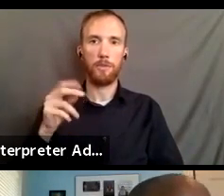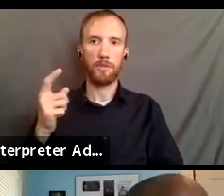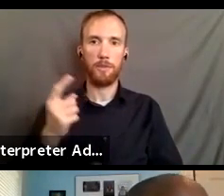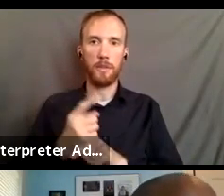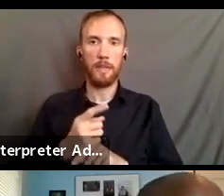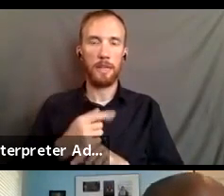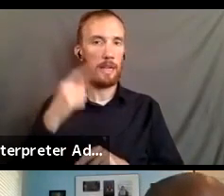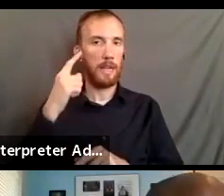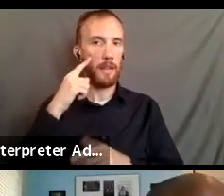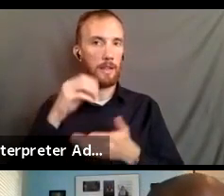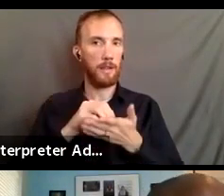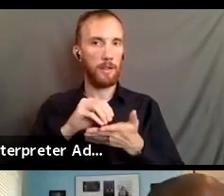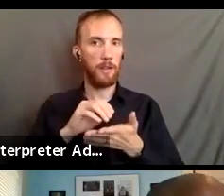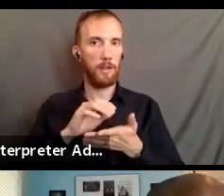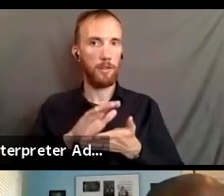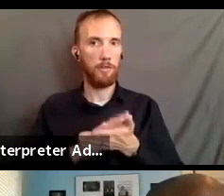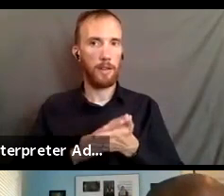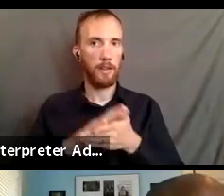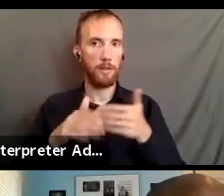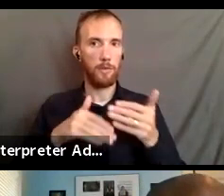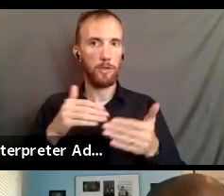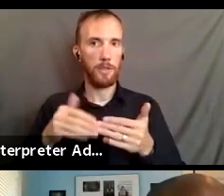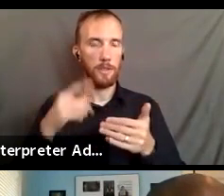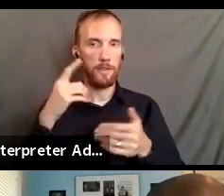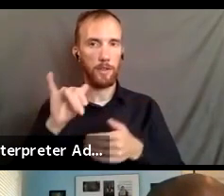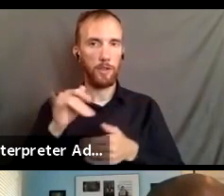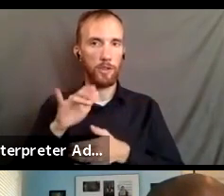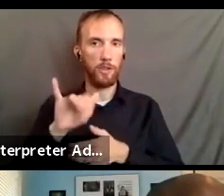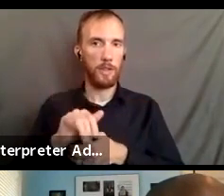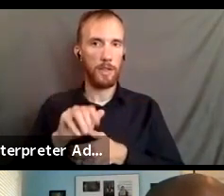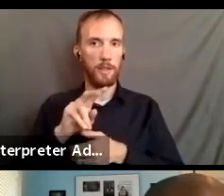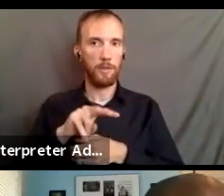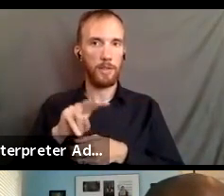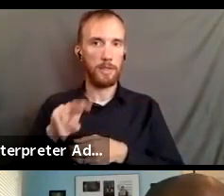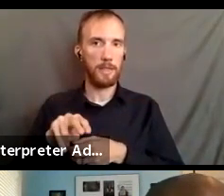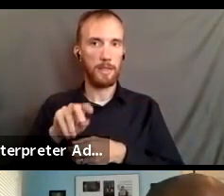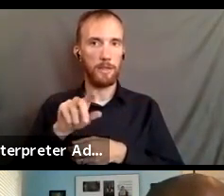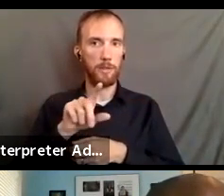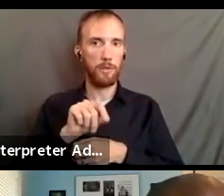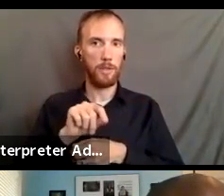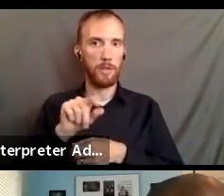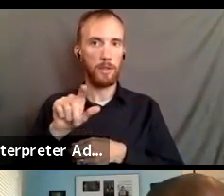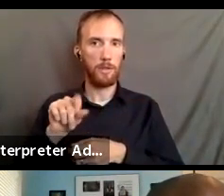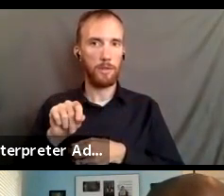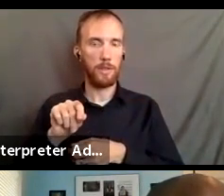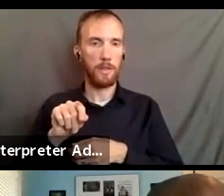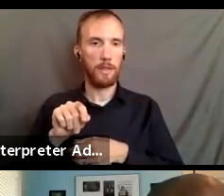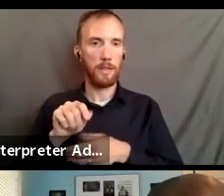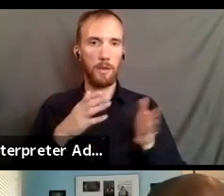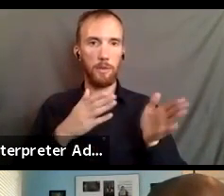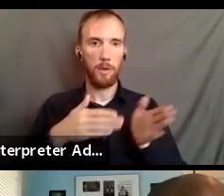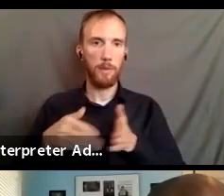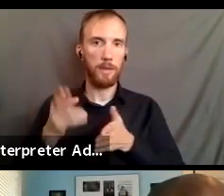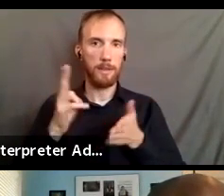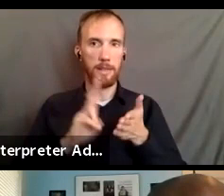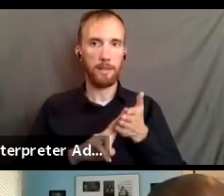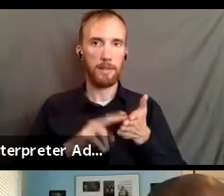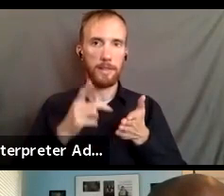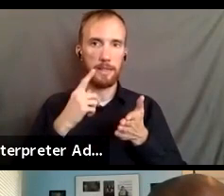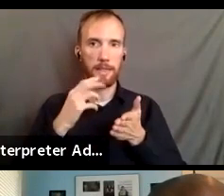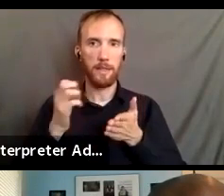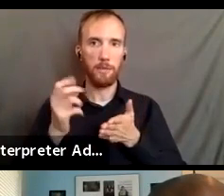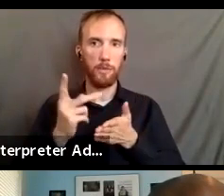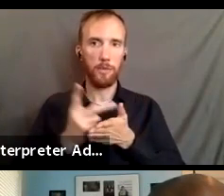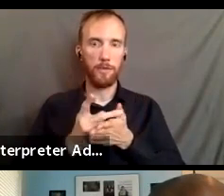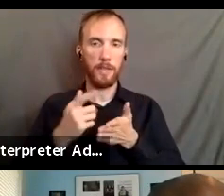proceedings of the regular board meeting of july 22nd 2020 prepared by the board secretary be approved and that such